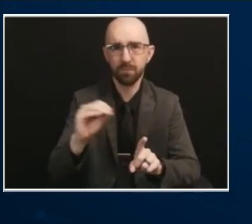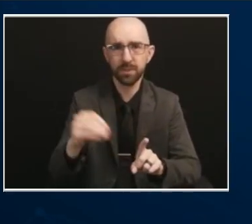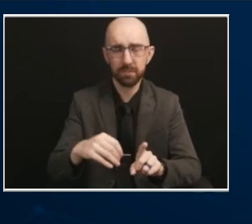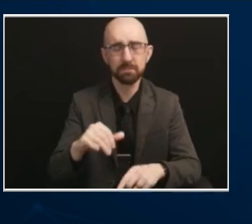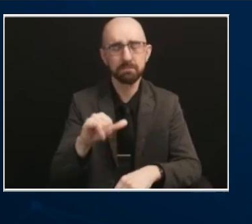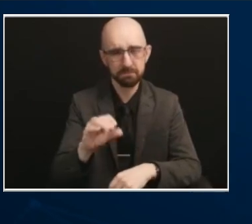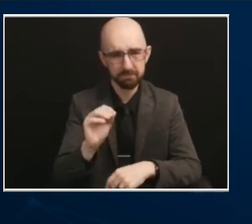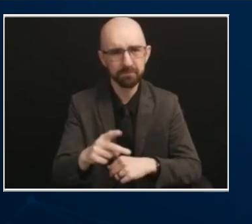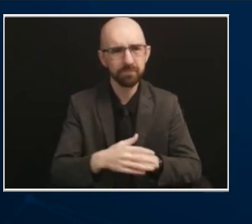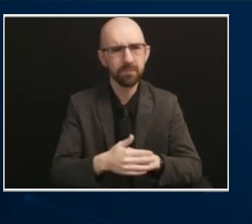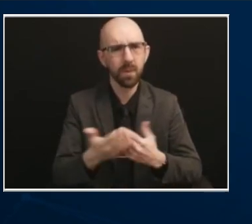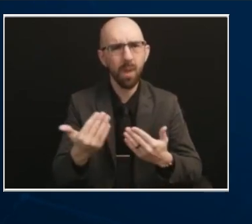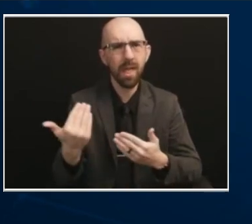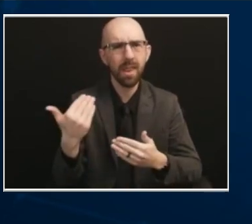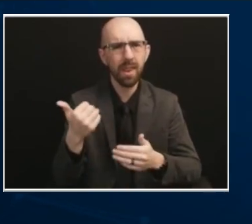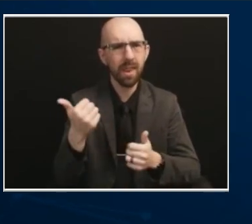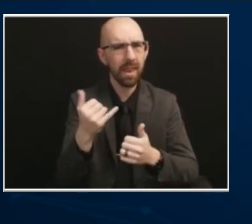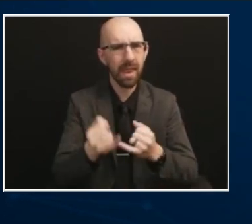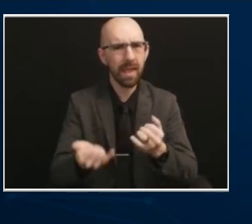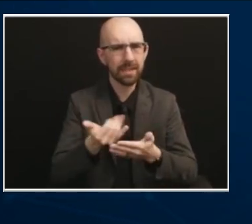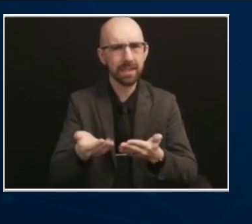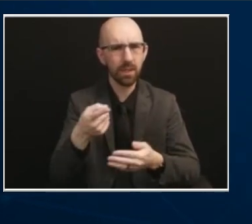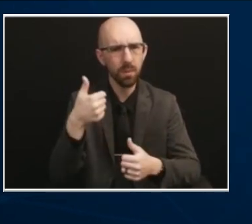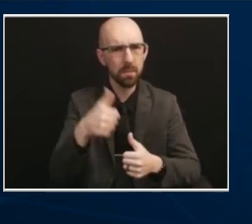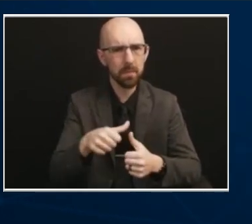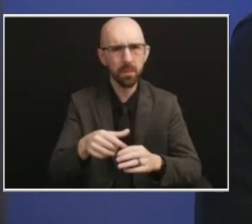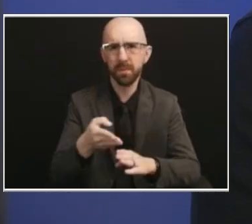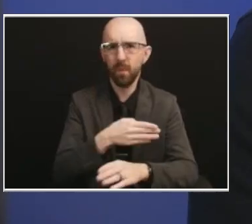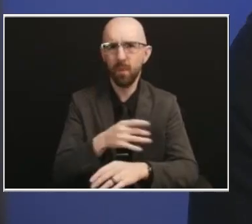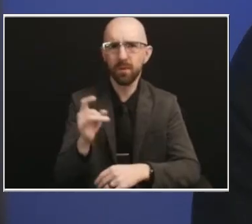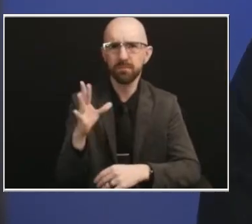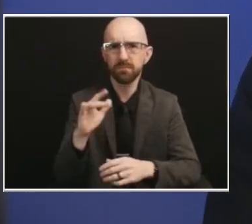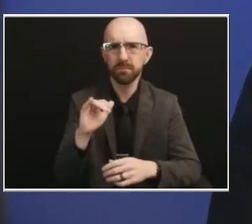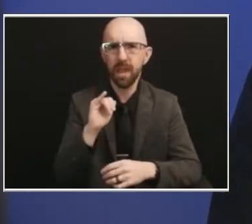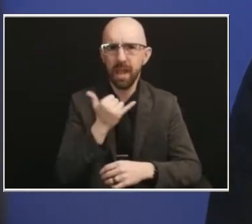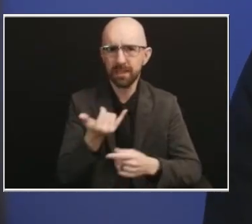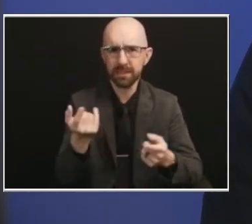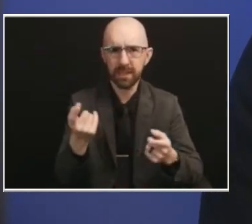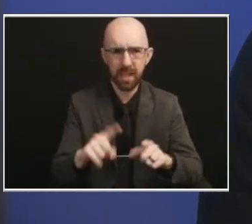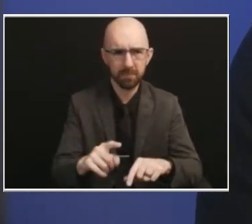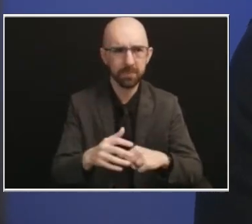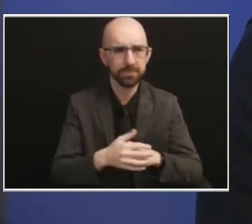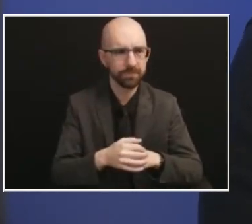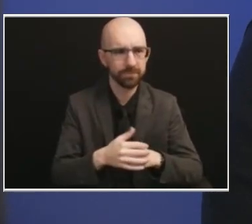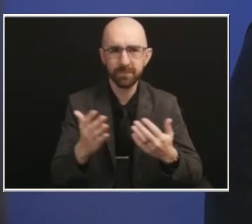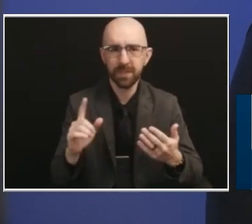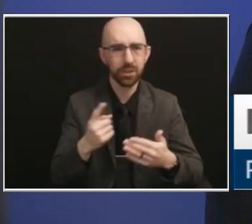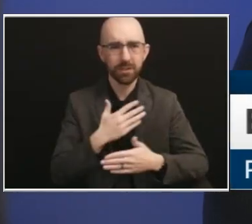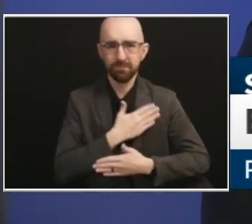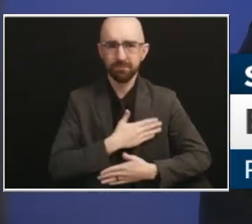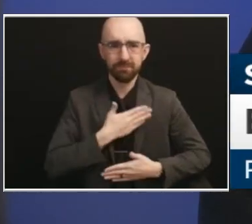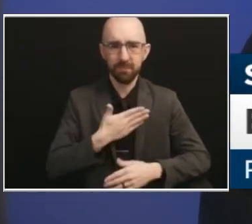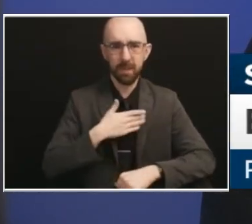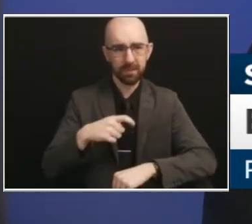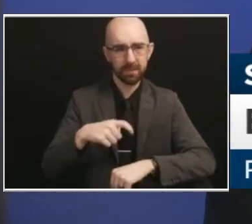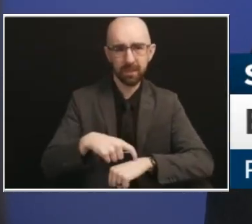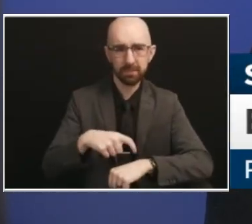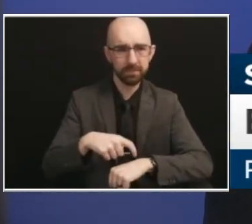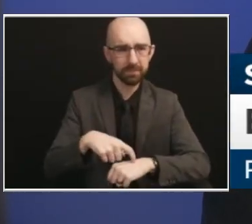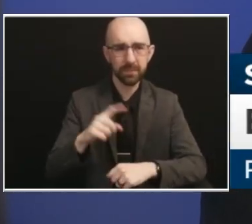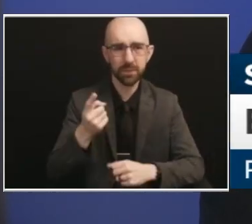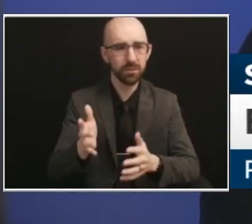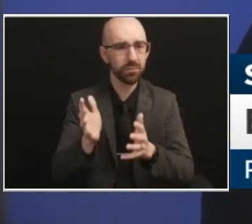What's the last thing you remember before that horrible accident? I don't know, just enjoying my time, just talking